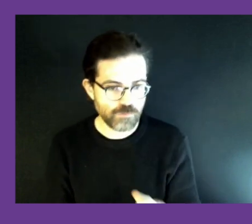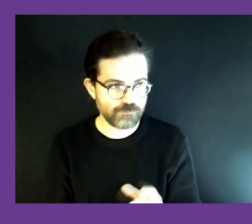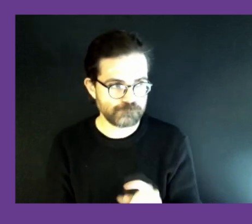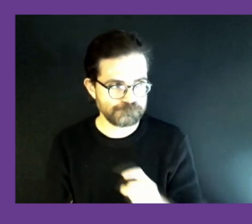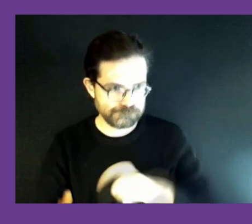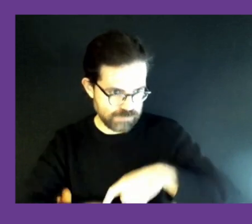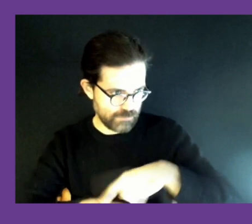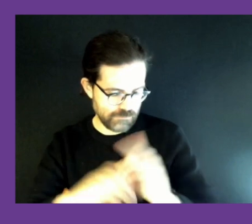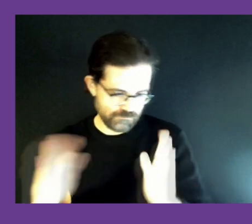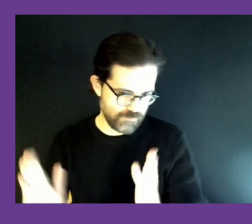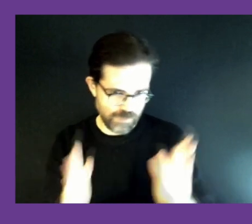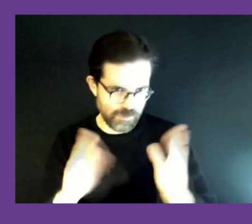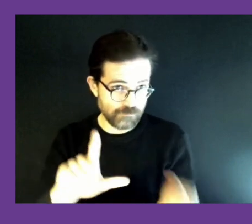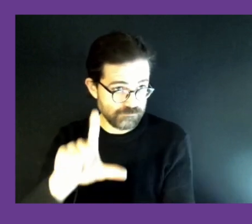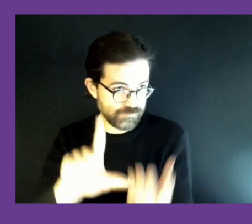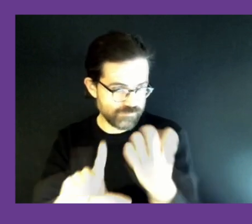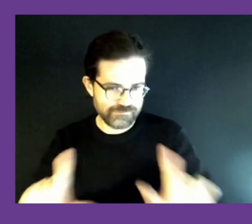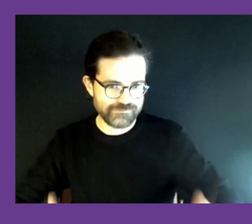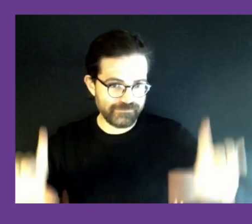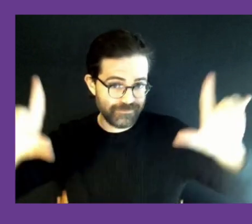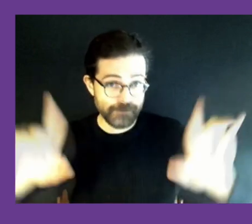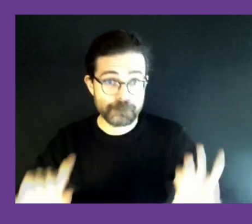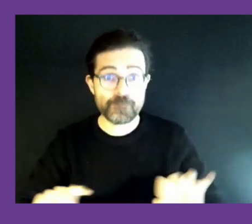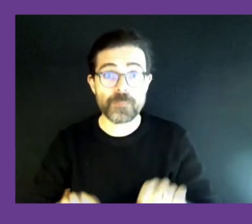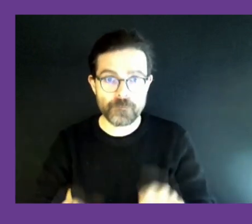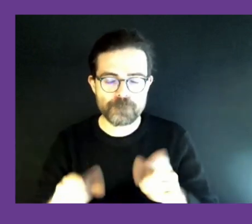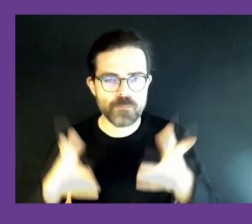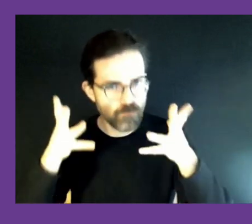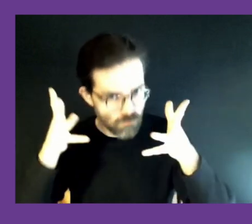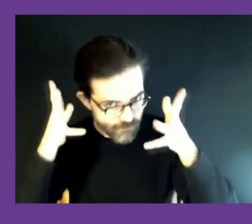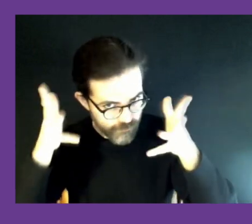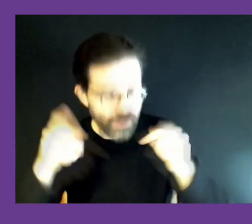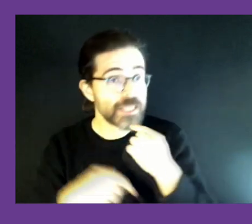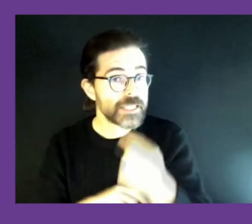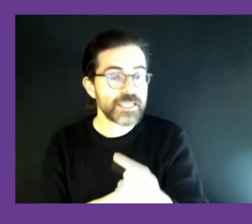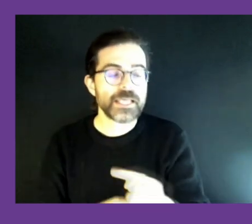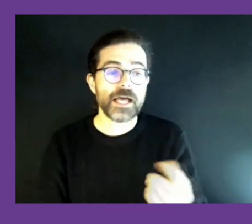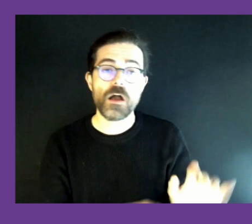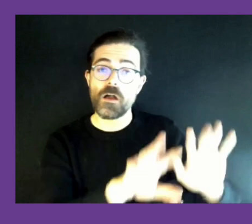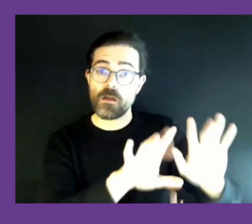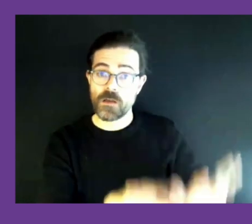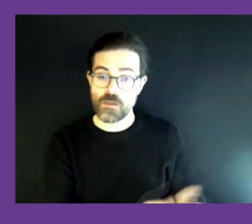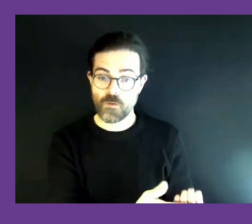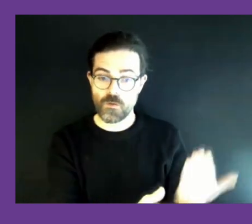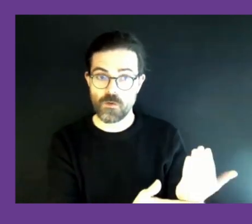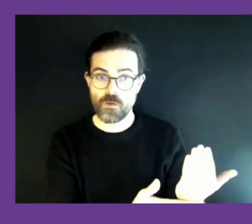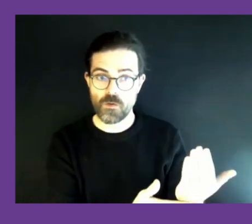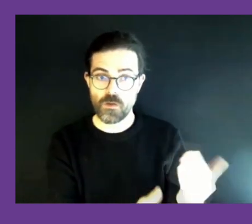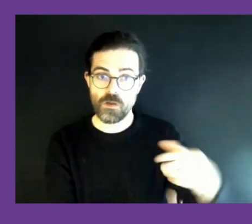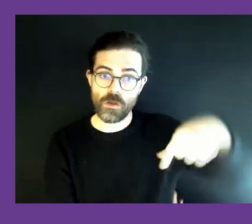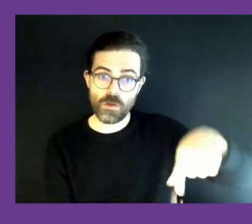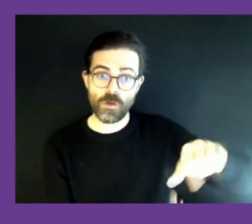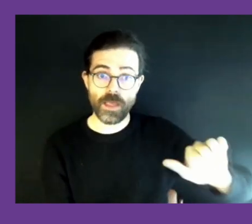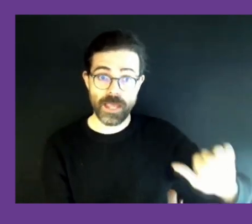we, of course, have opened the Q&A facility if you want to ask questions. For the